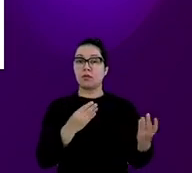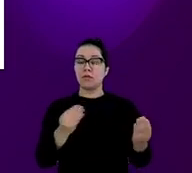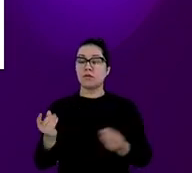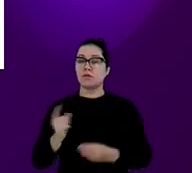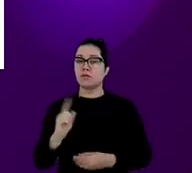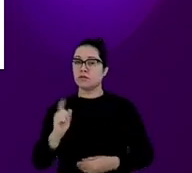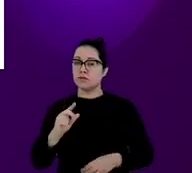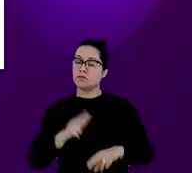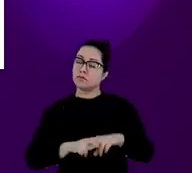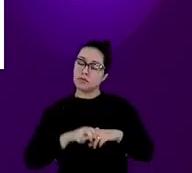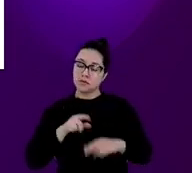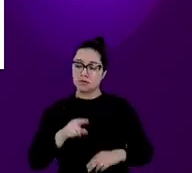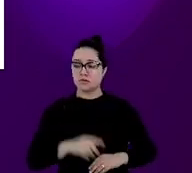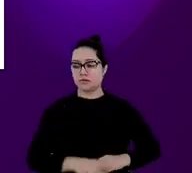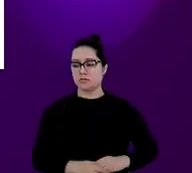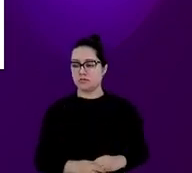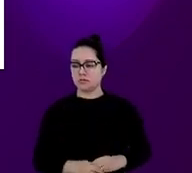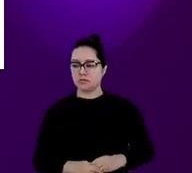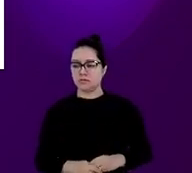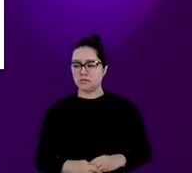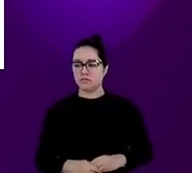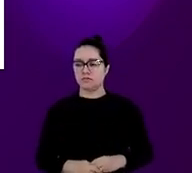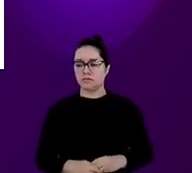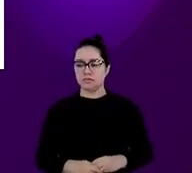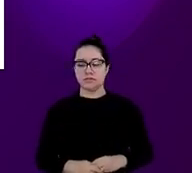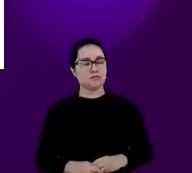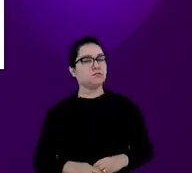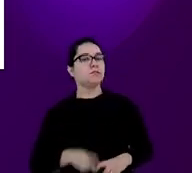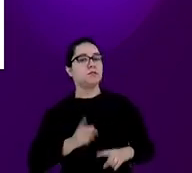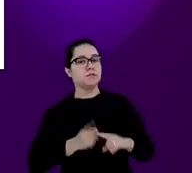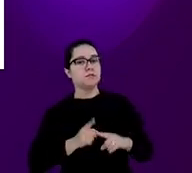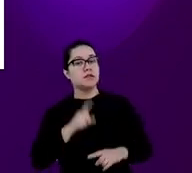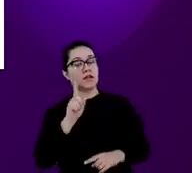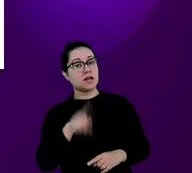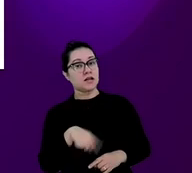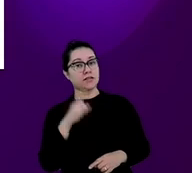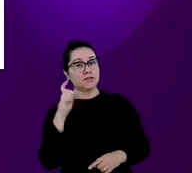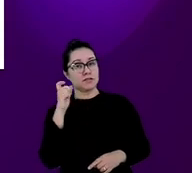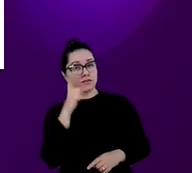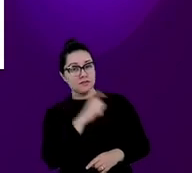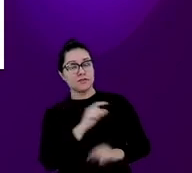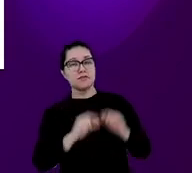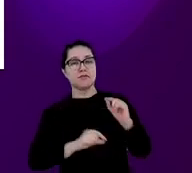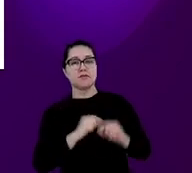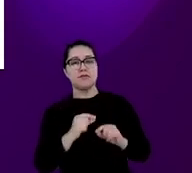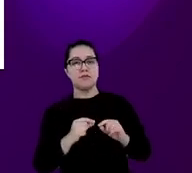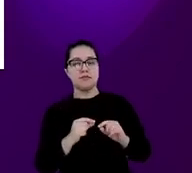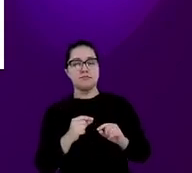make the results of photobiomodulation predictable. So we